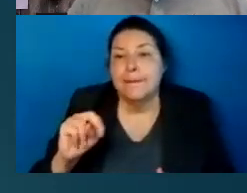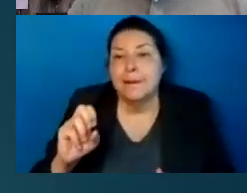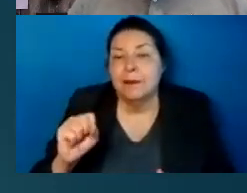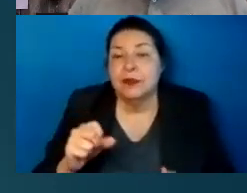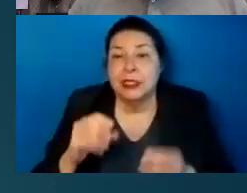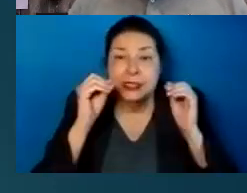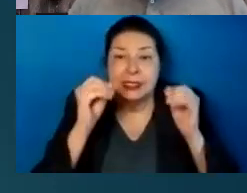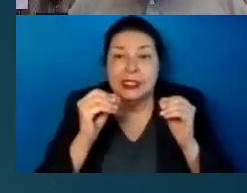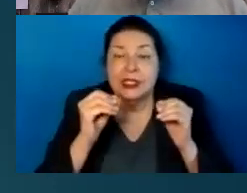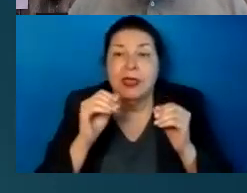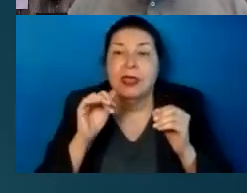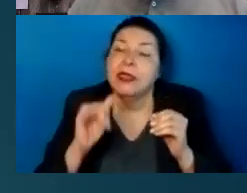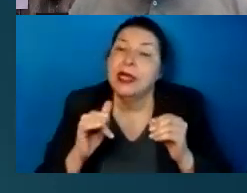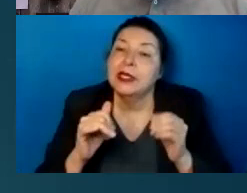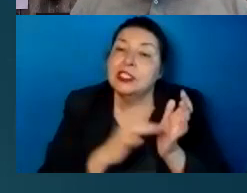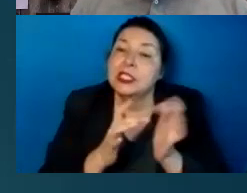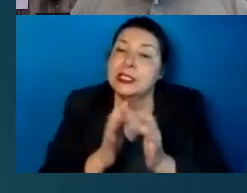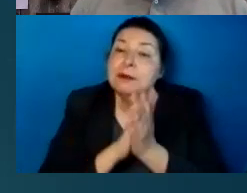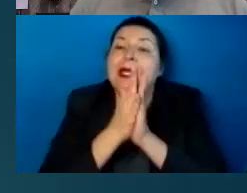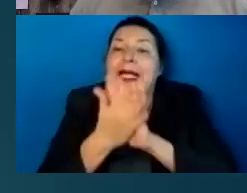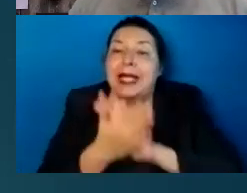not equal to God the Father.